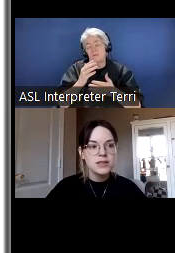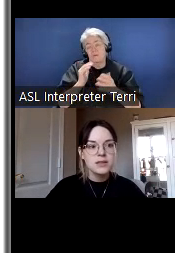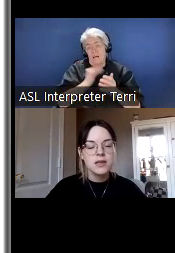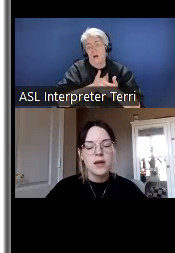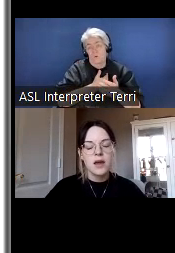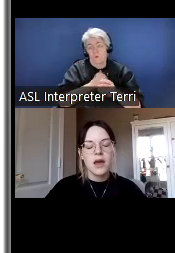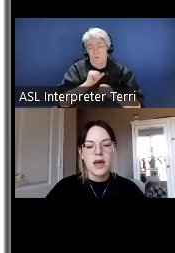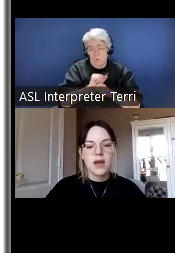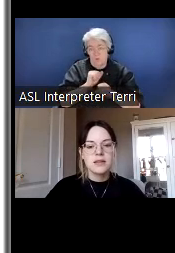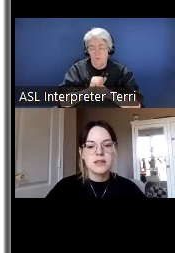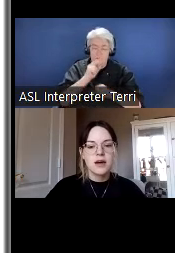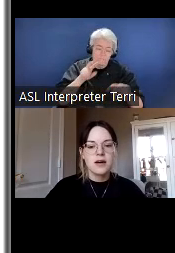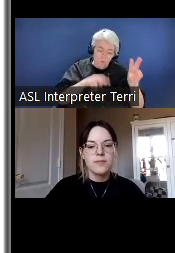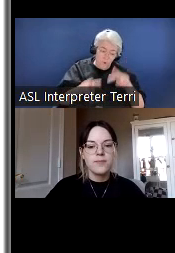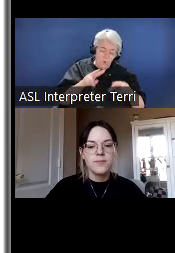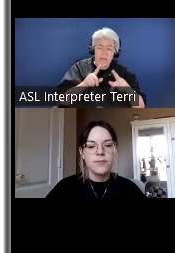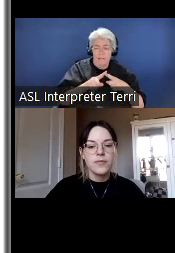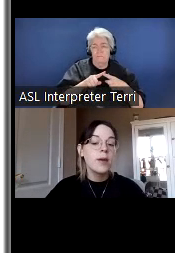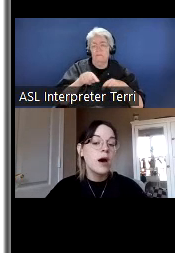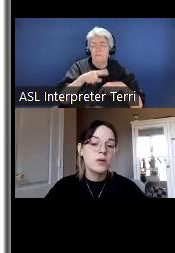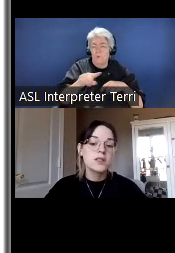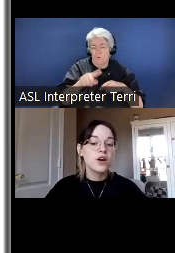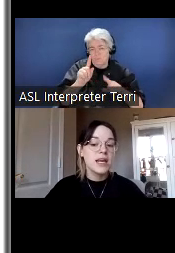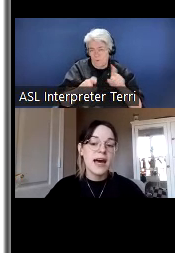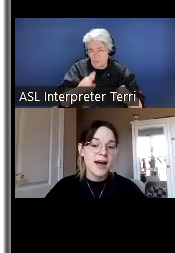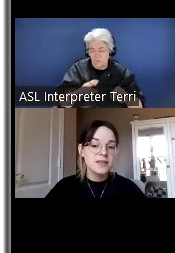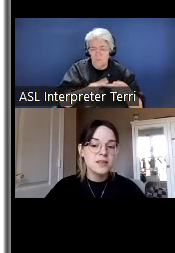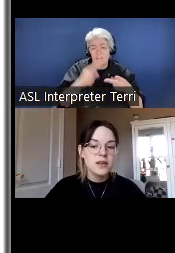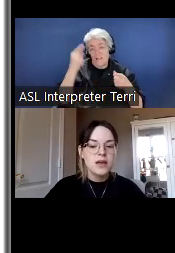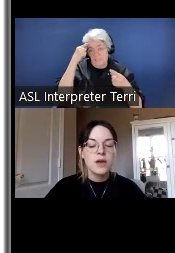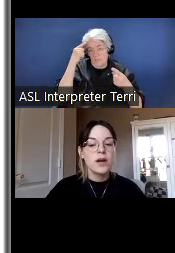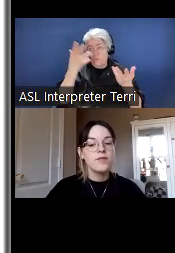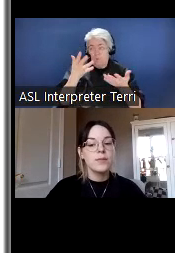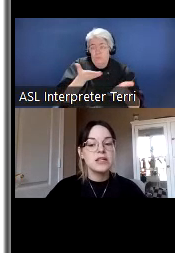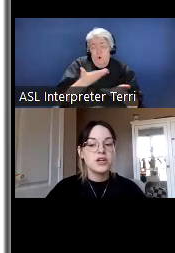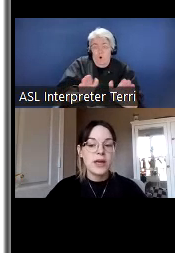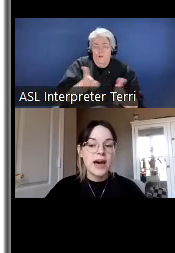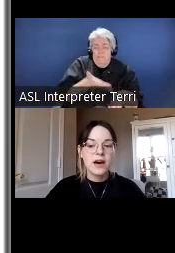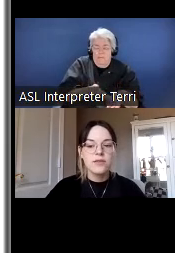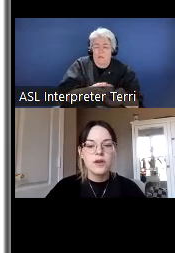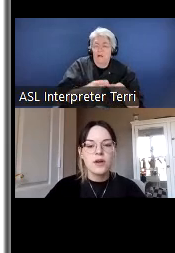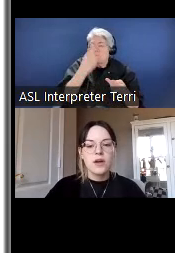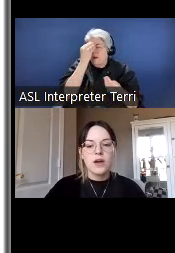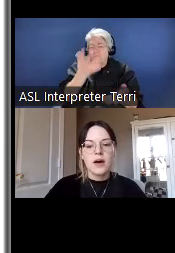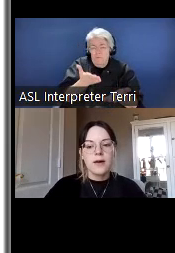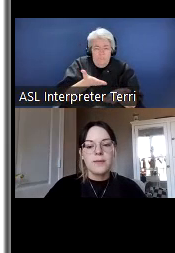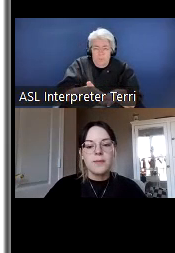screening questions and think about what was already asked and what information we